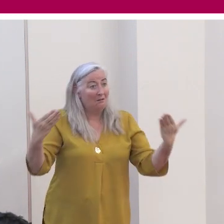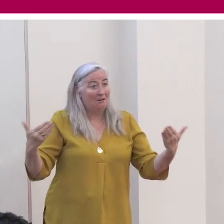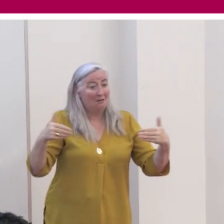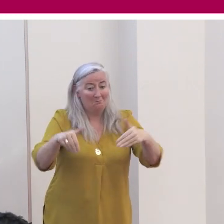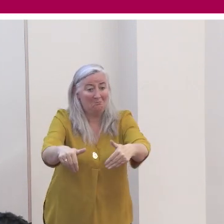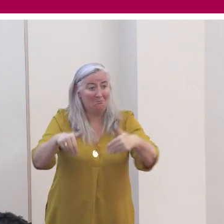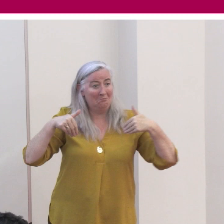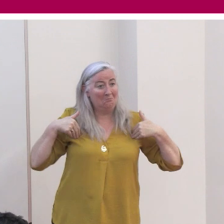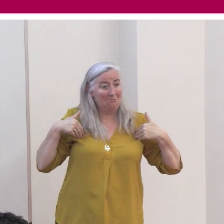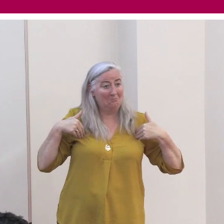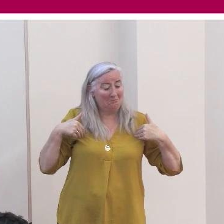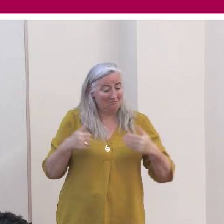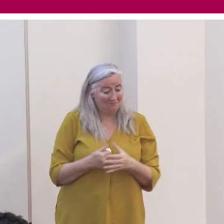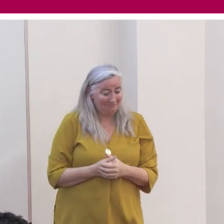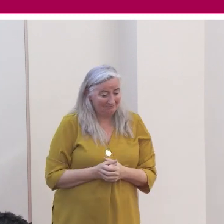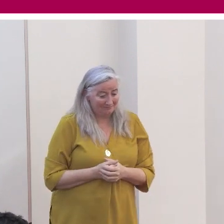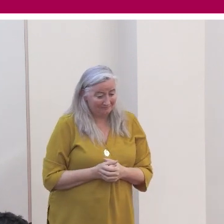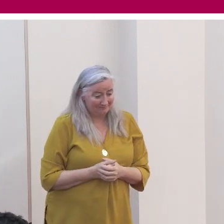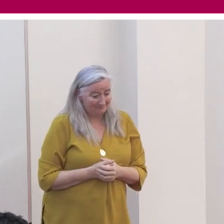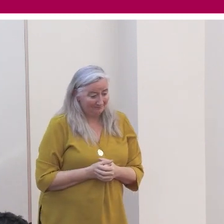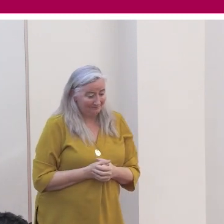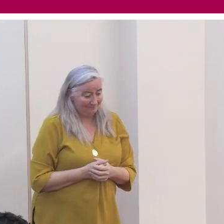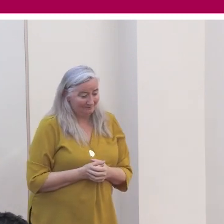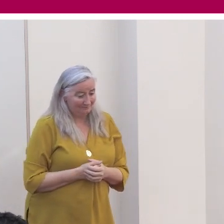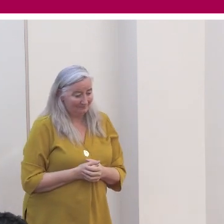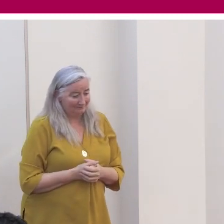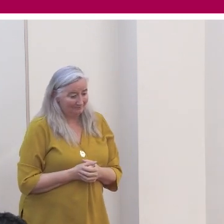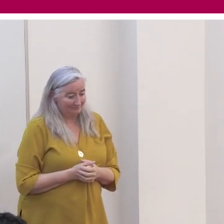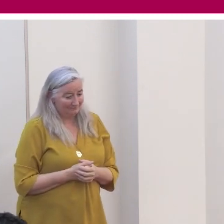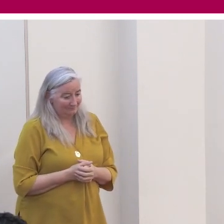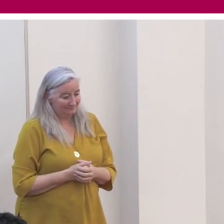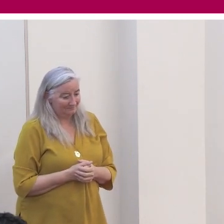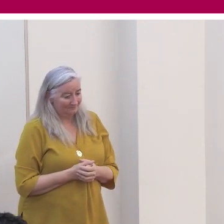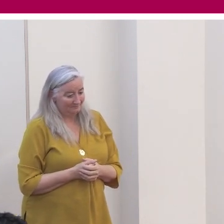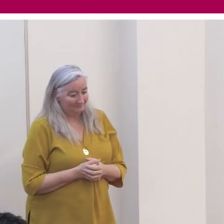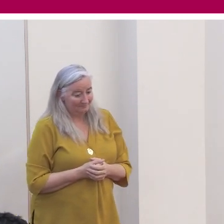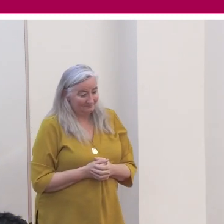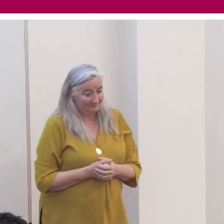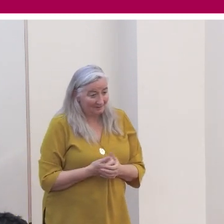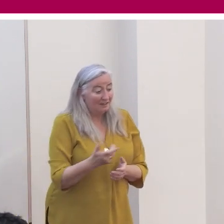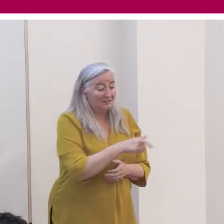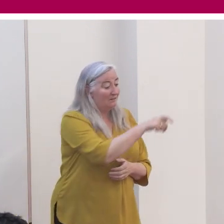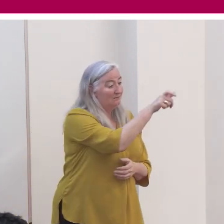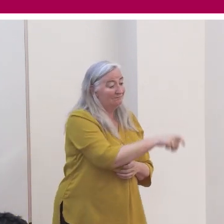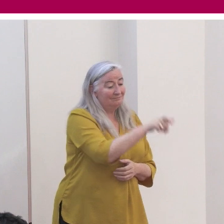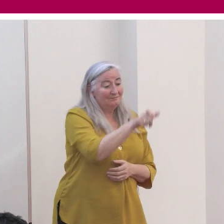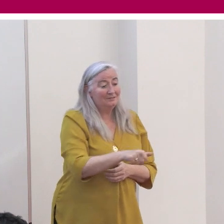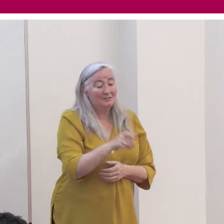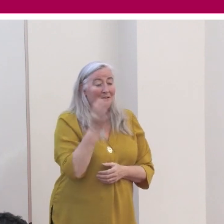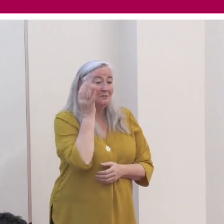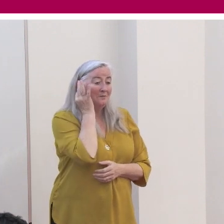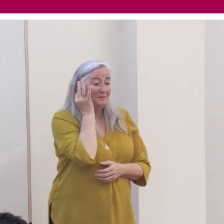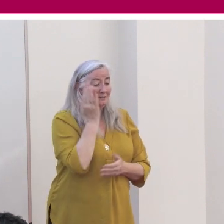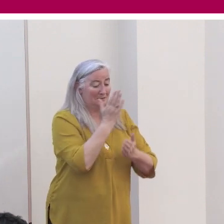So generally, whenever there's some sort of assessment happening to enable adoption procedural accommodations, it was more ad